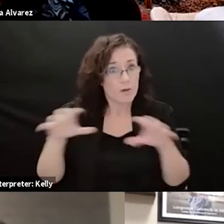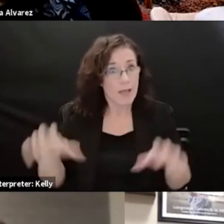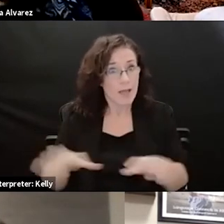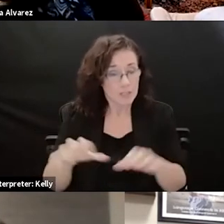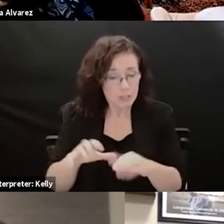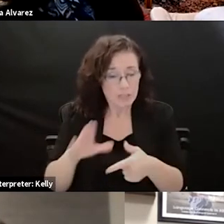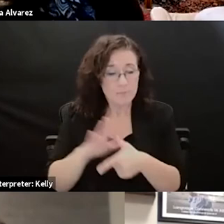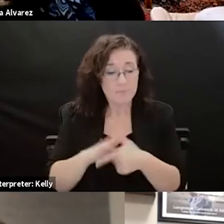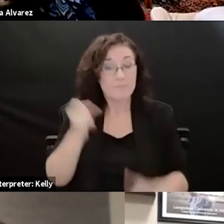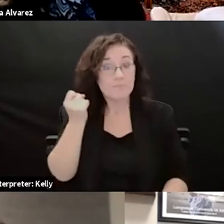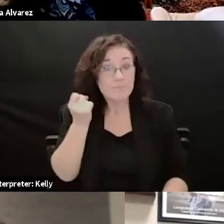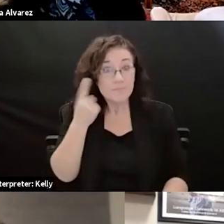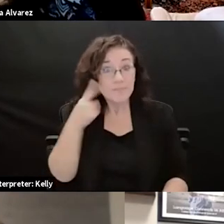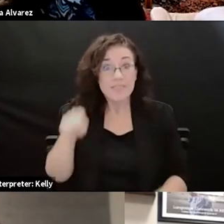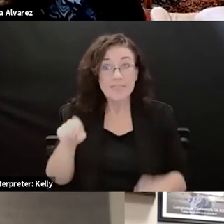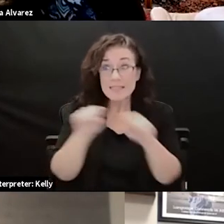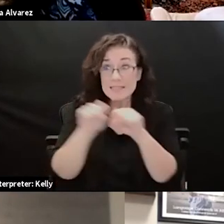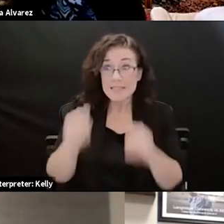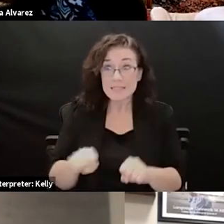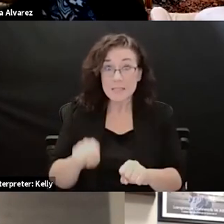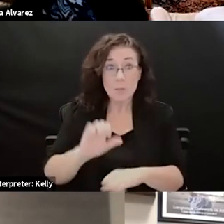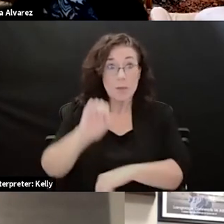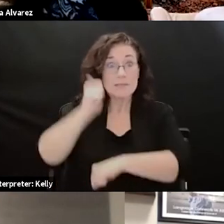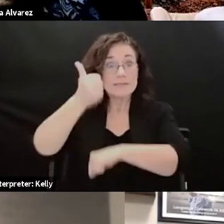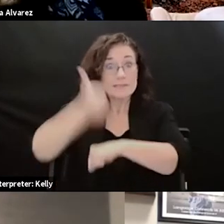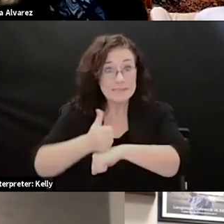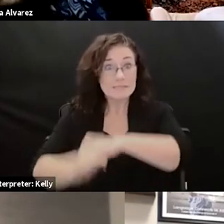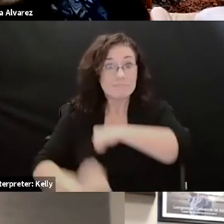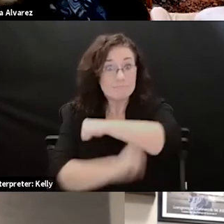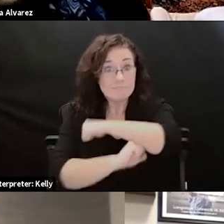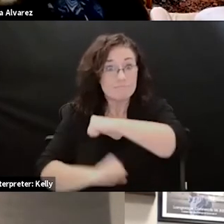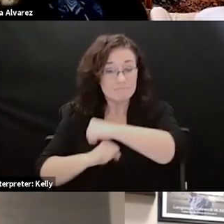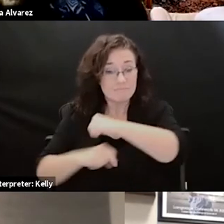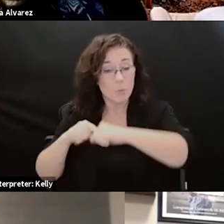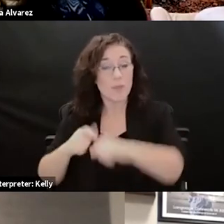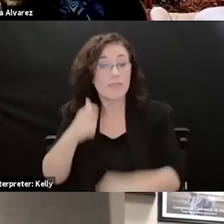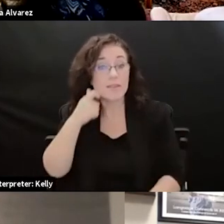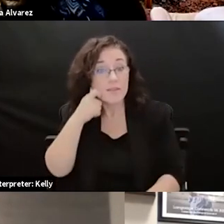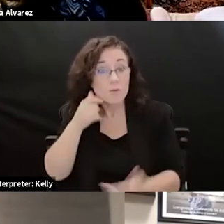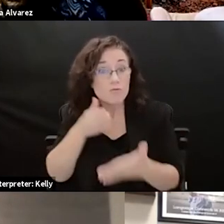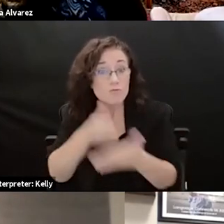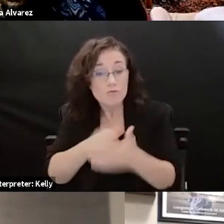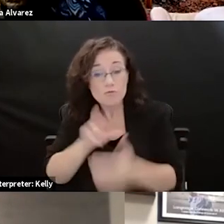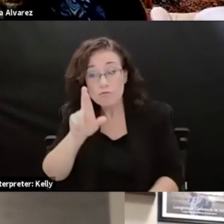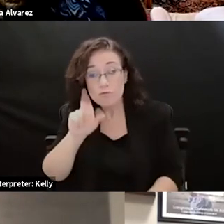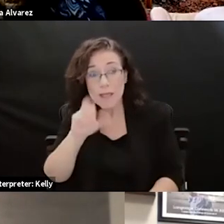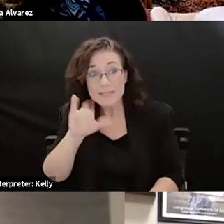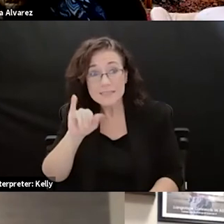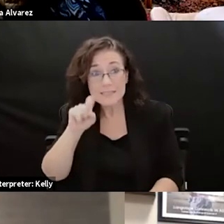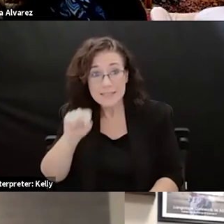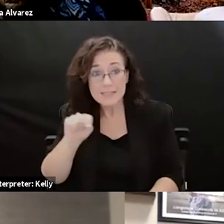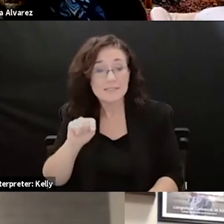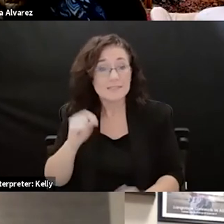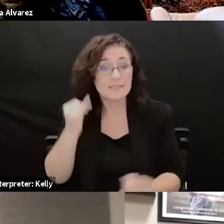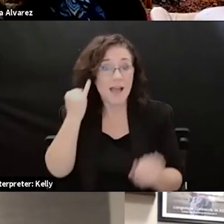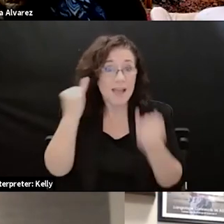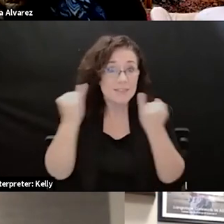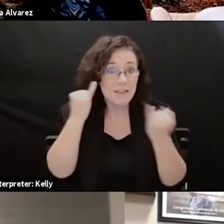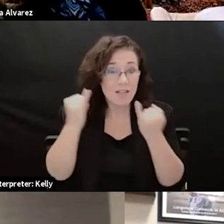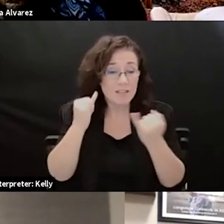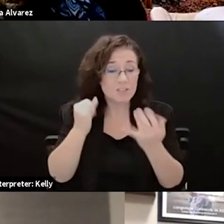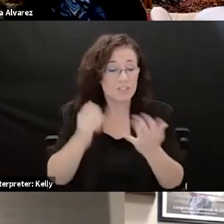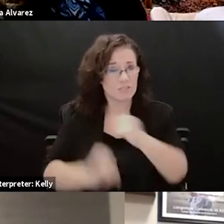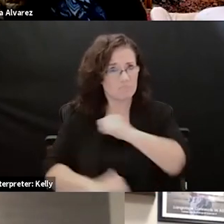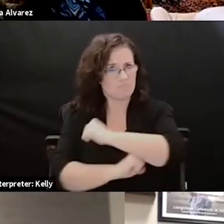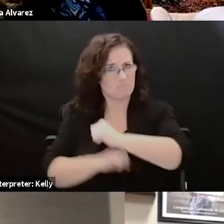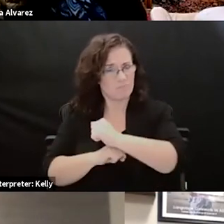on racist ideologies and practices so we must all be anti-racist and proactively work to dismantle racist